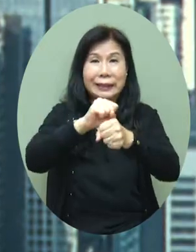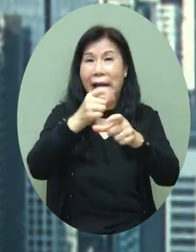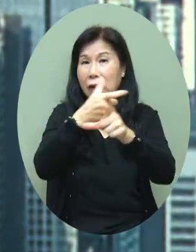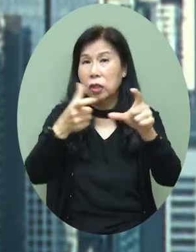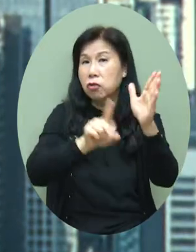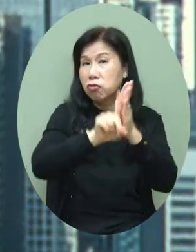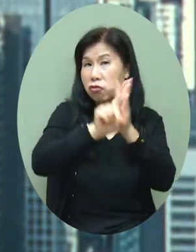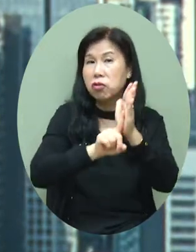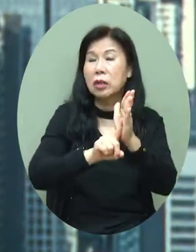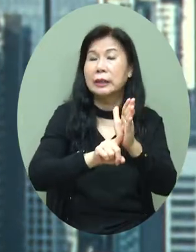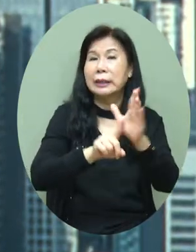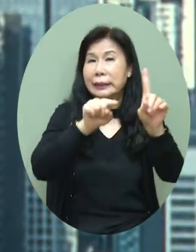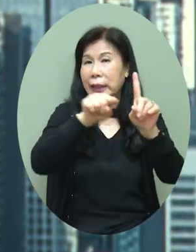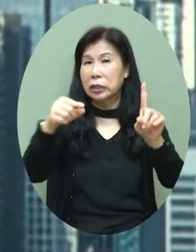account.